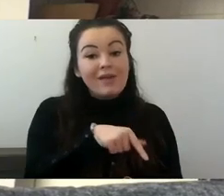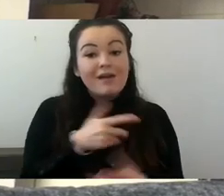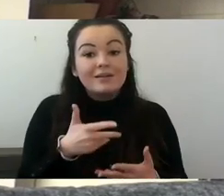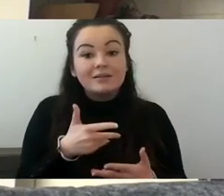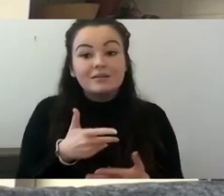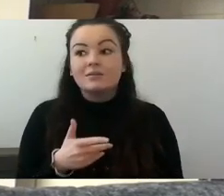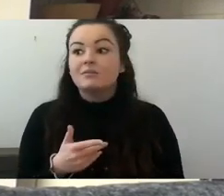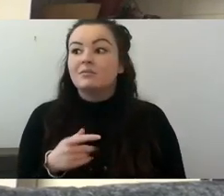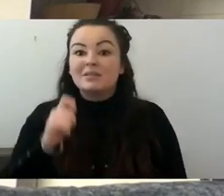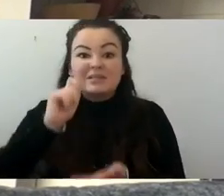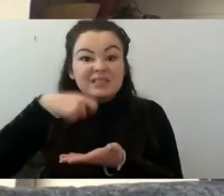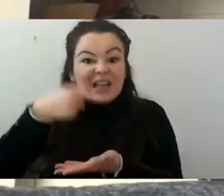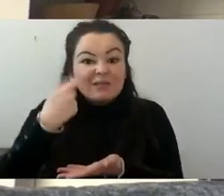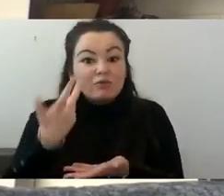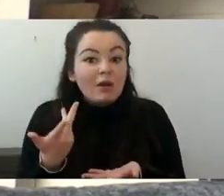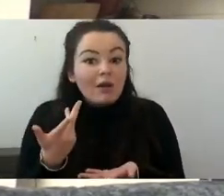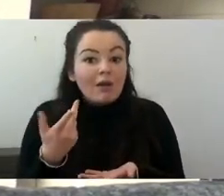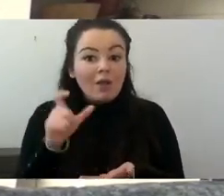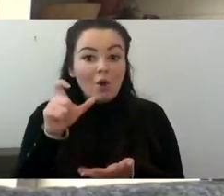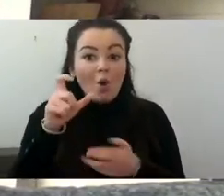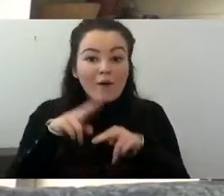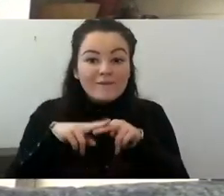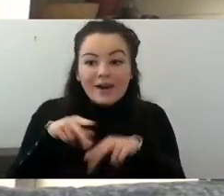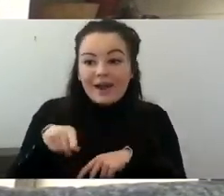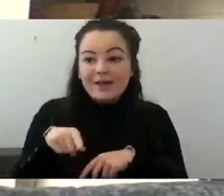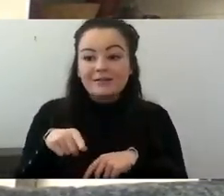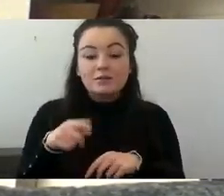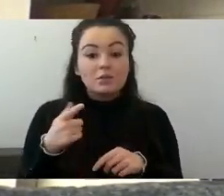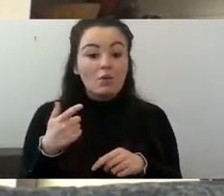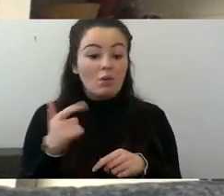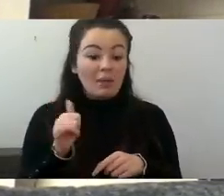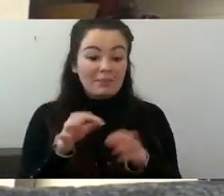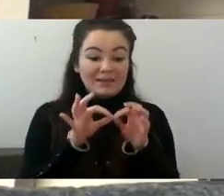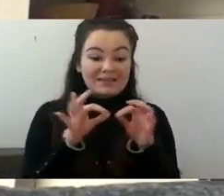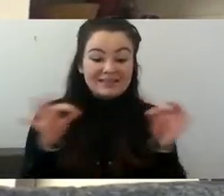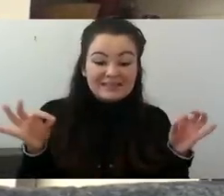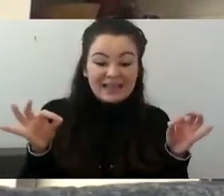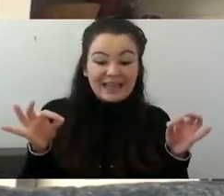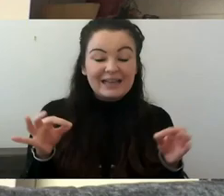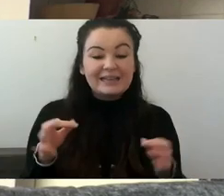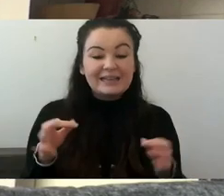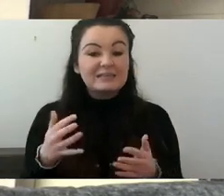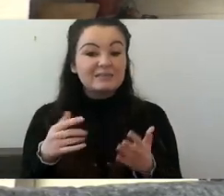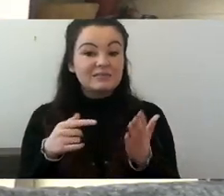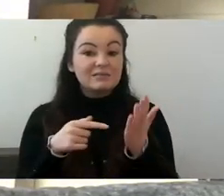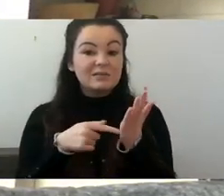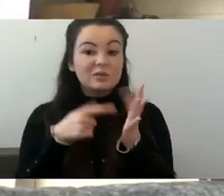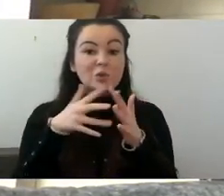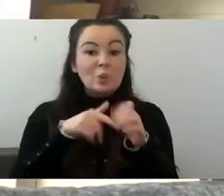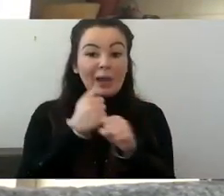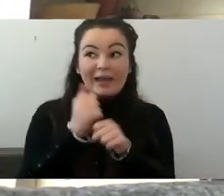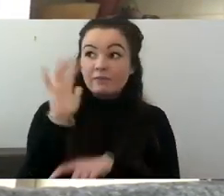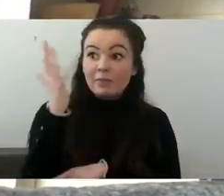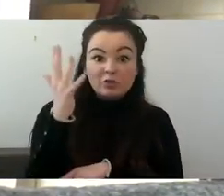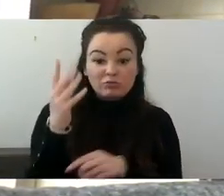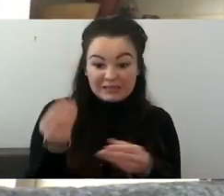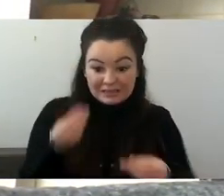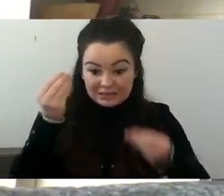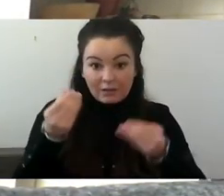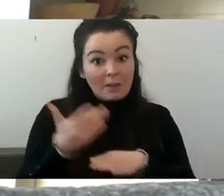Dried cornflakes, bran flakes will glue down, or sticks and twigs will work really nicely.